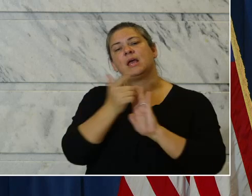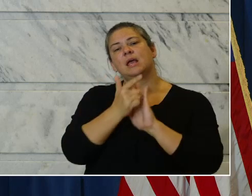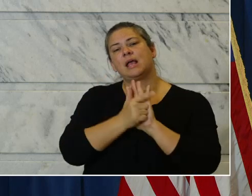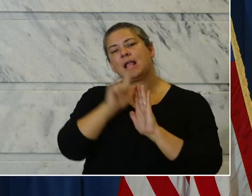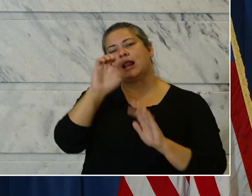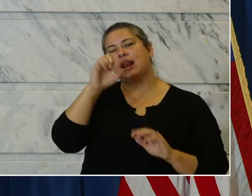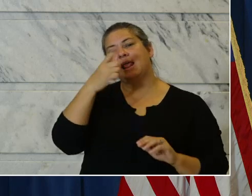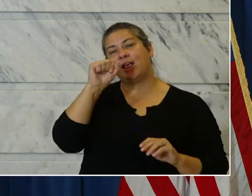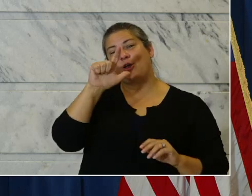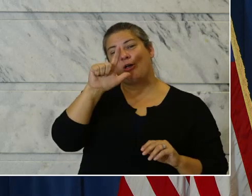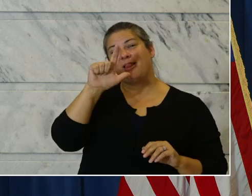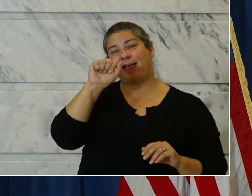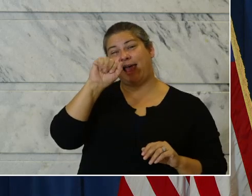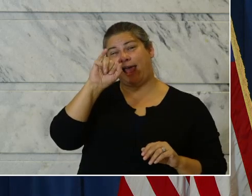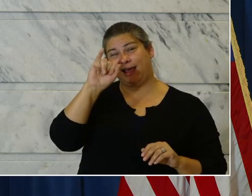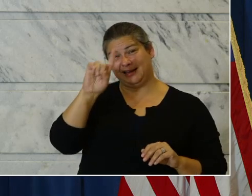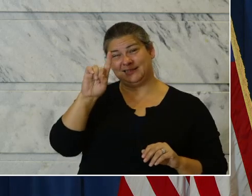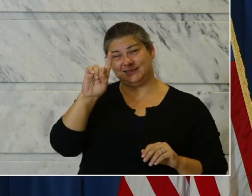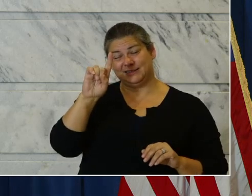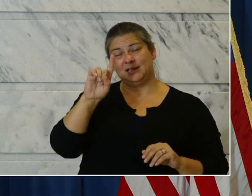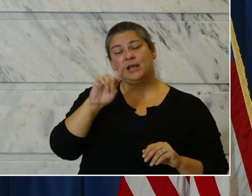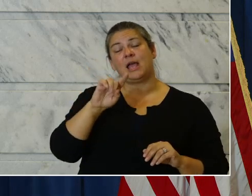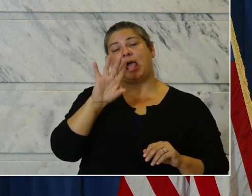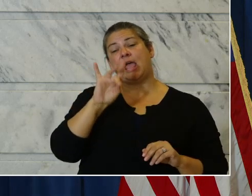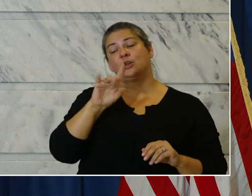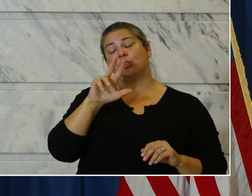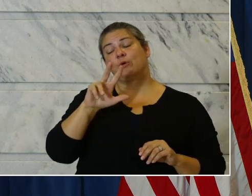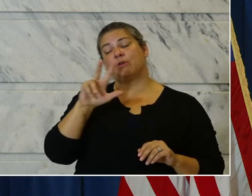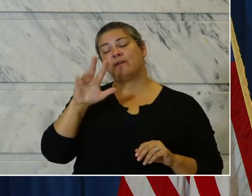Aid Help Hotline at